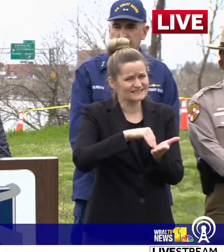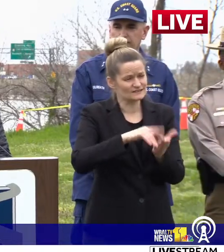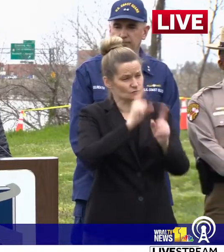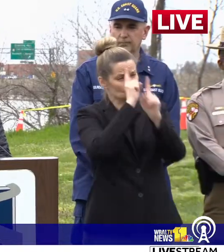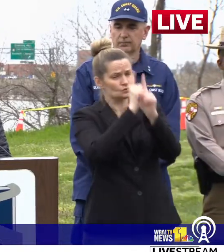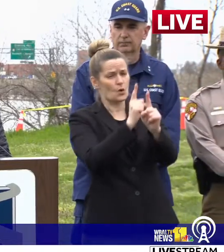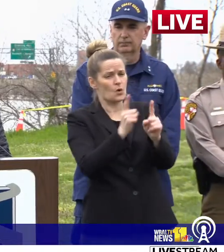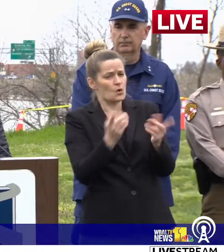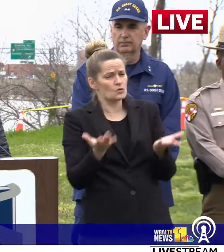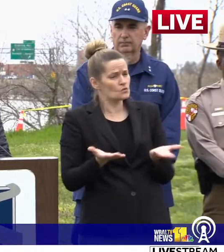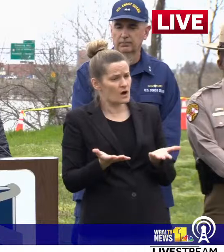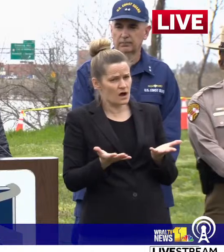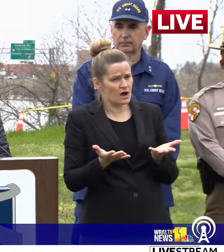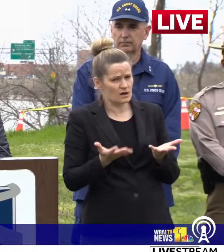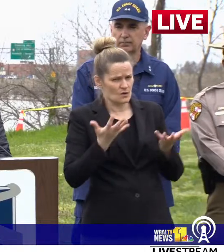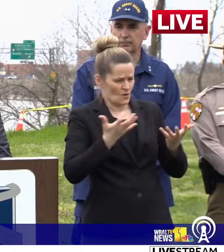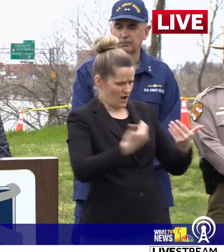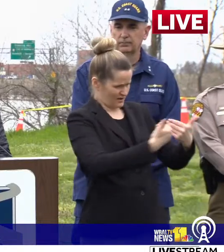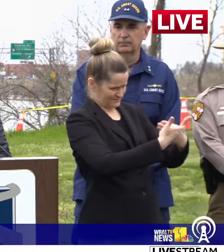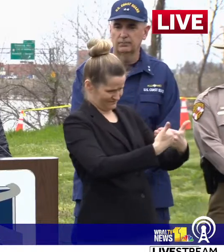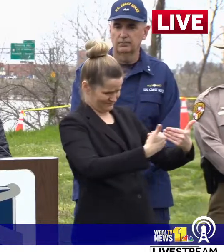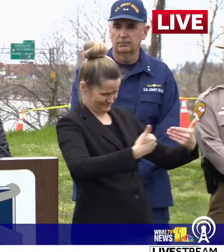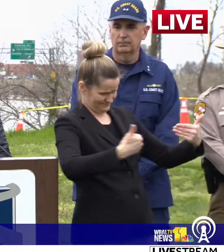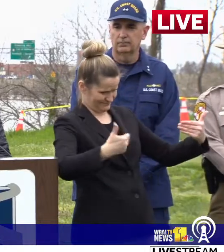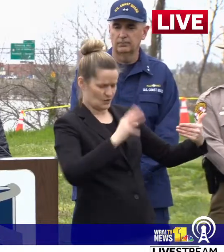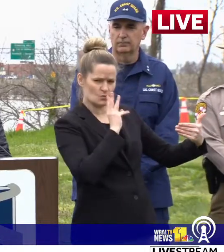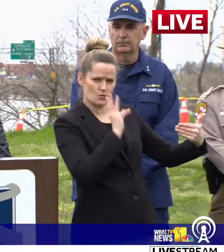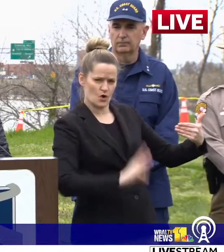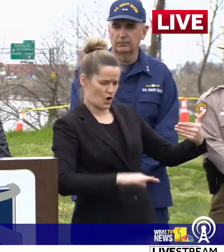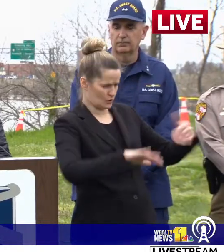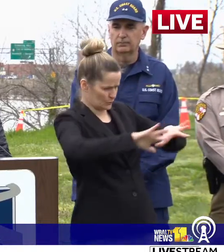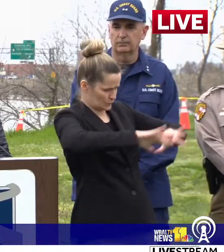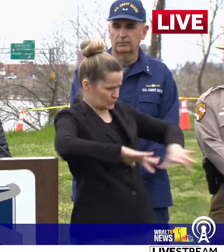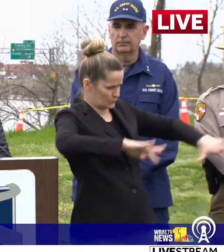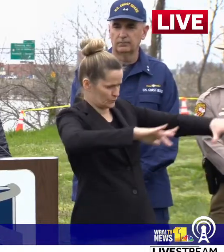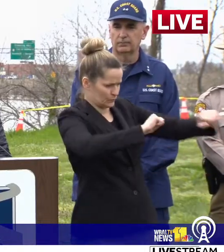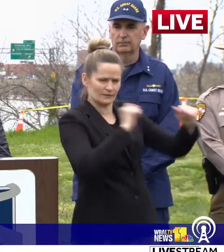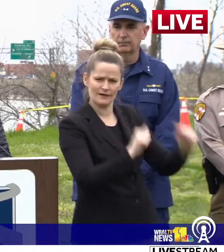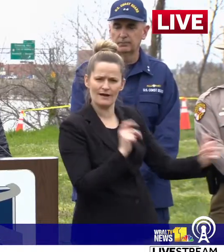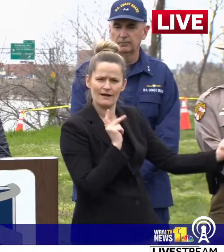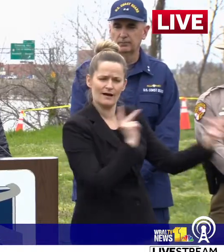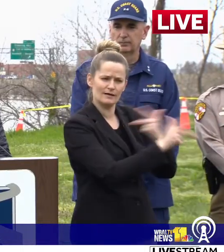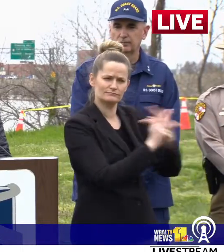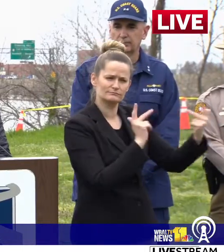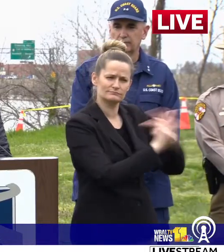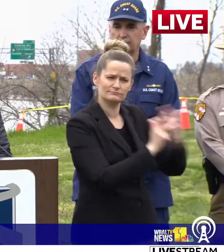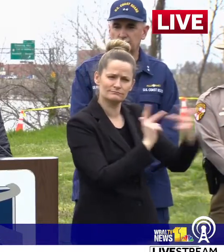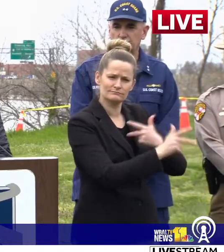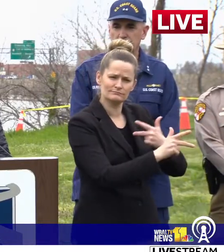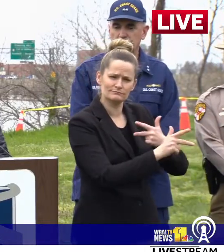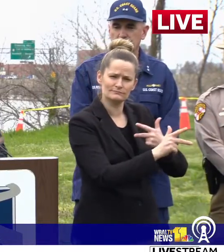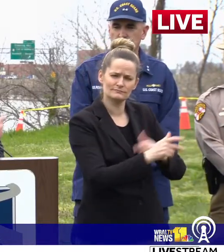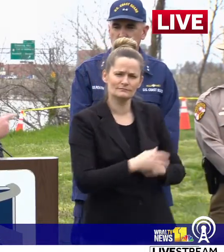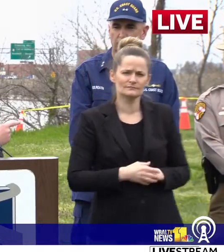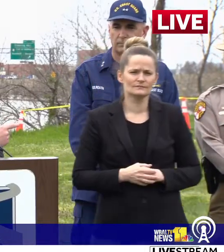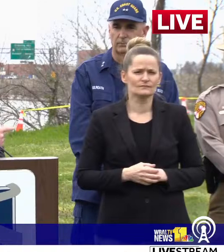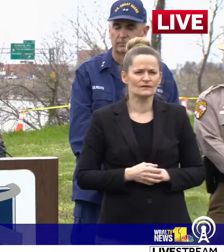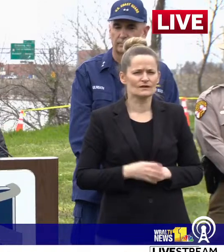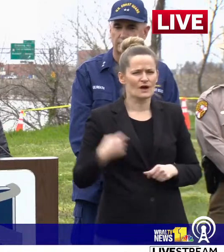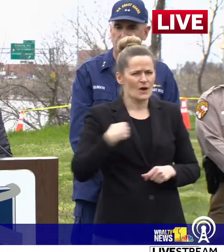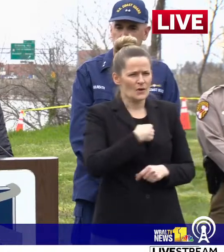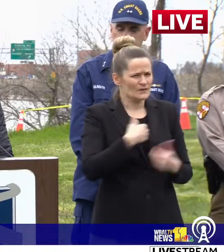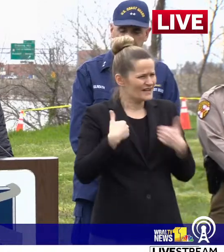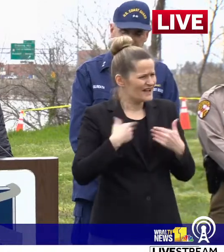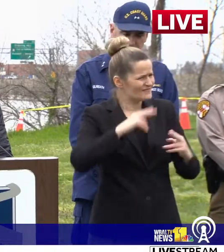done, open the port as fast as possible, begin the process of rebuilding the bridge, and you've got the A